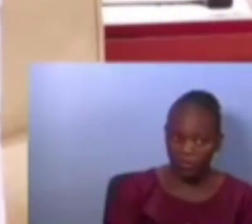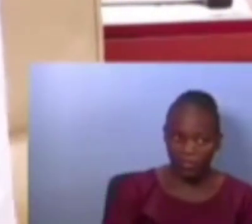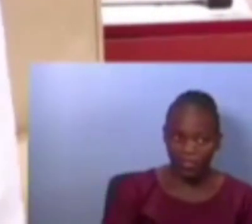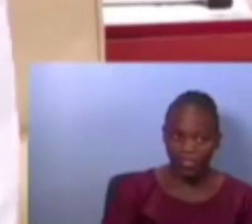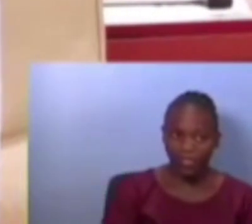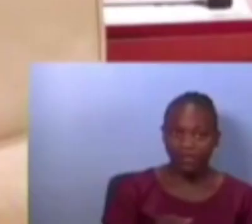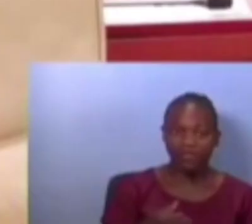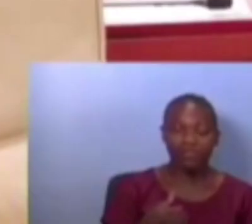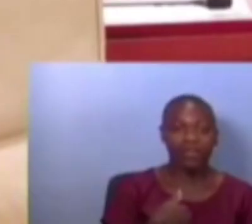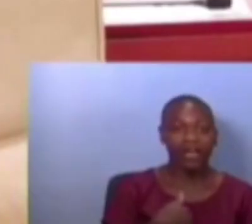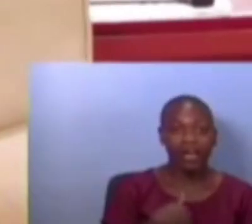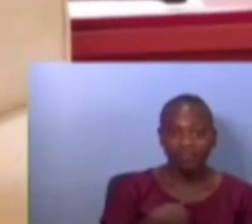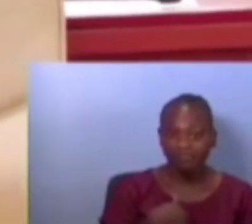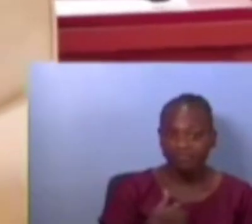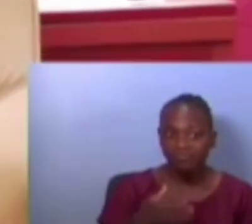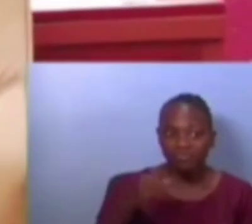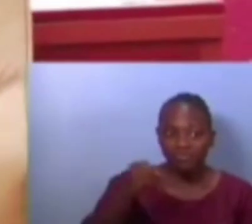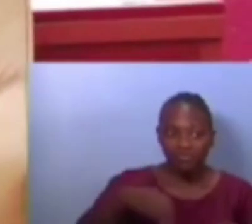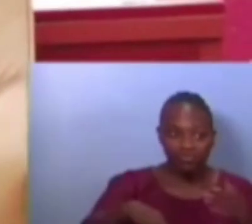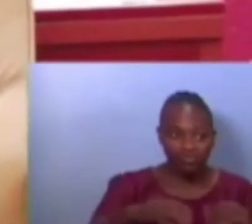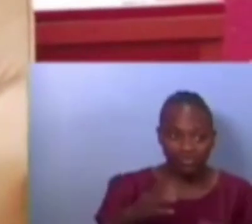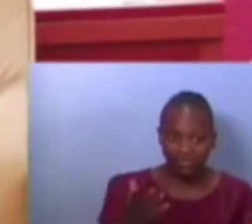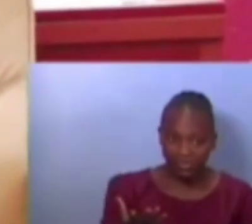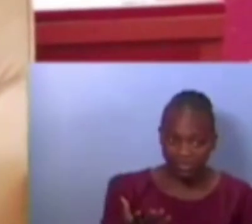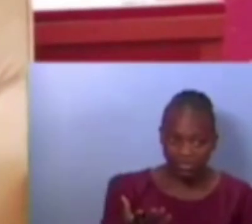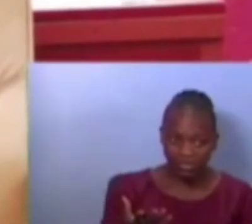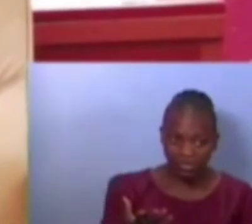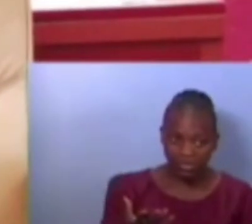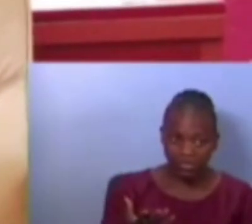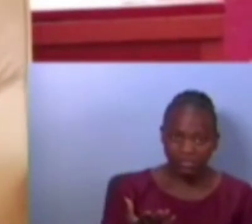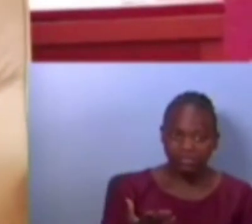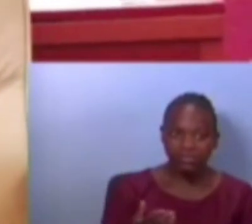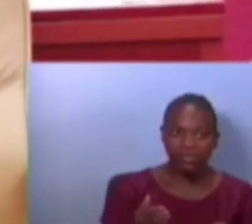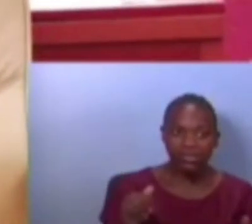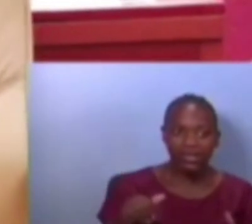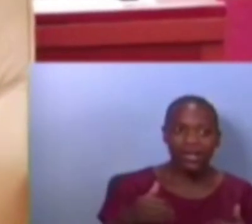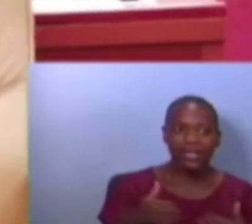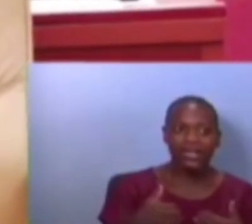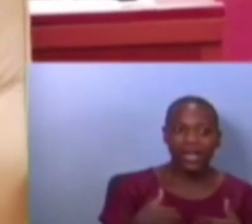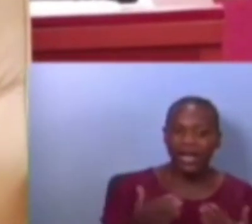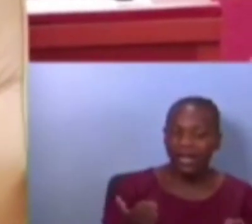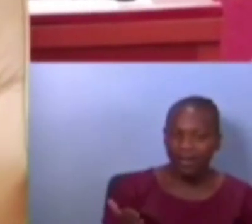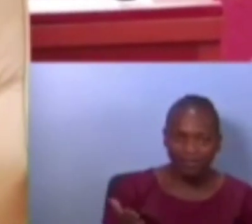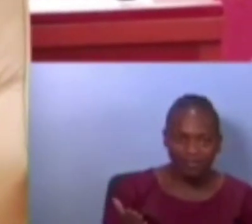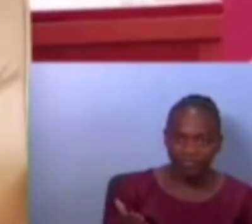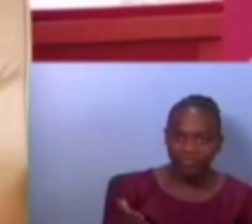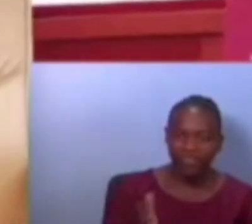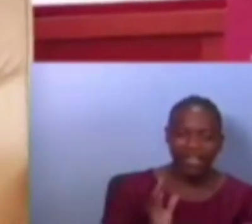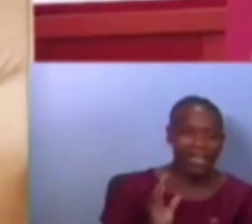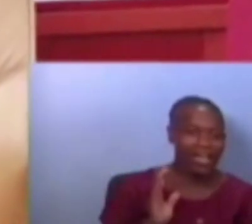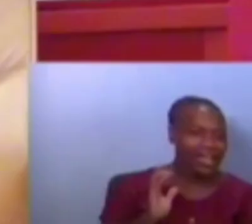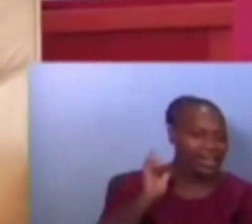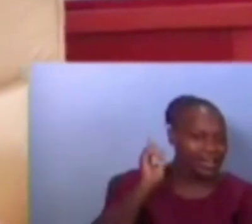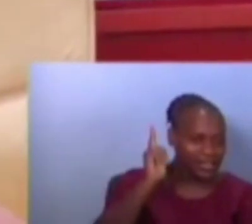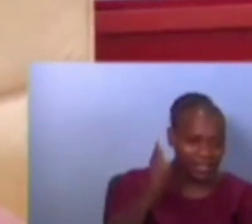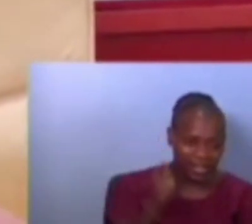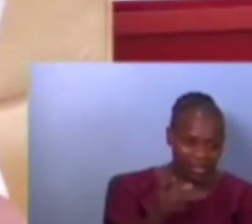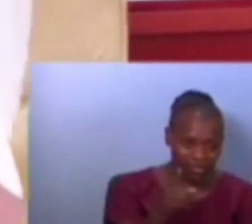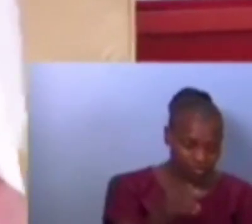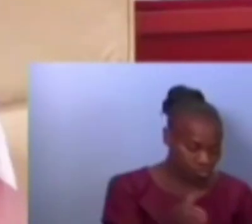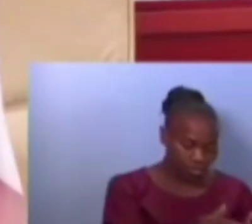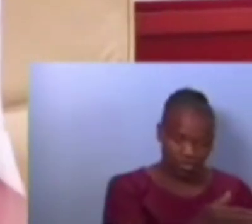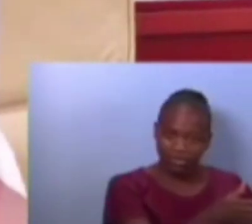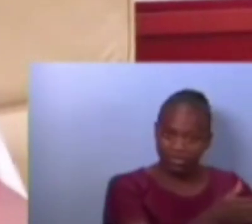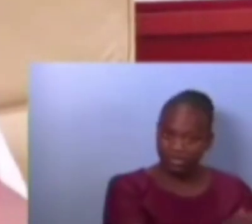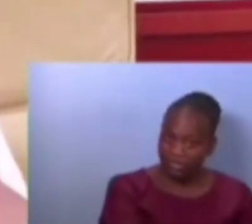you call it preliminary remarks, you can do that out of the confines of the motion and secondment. You are minority